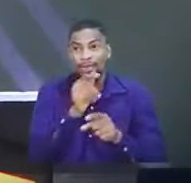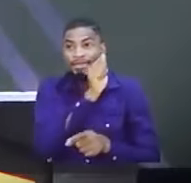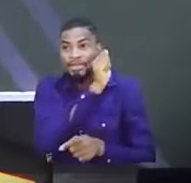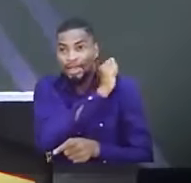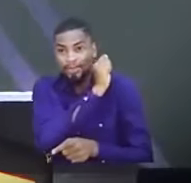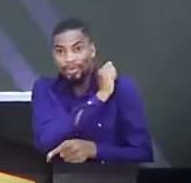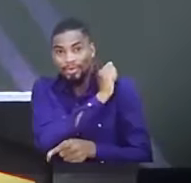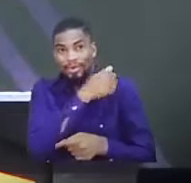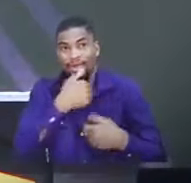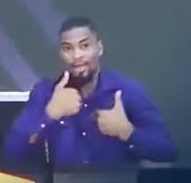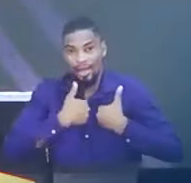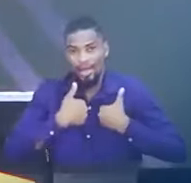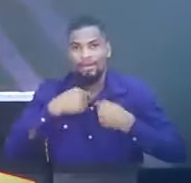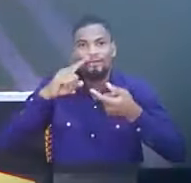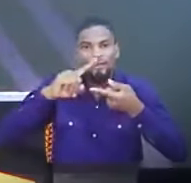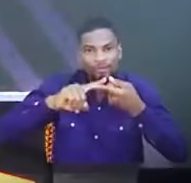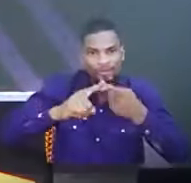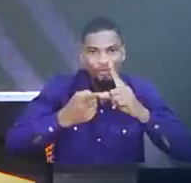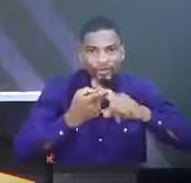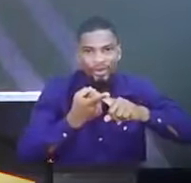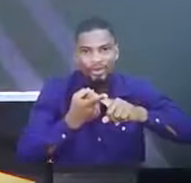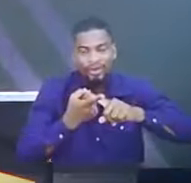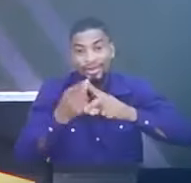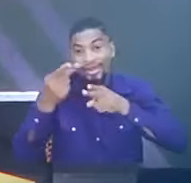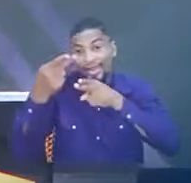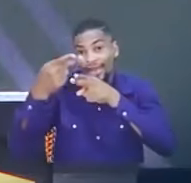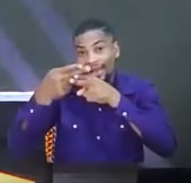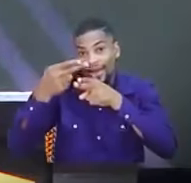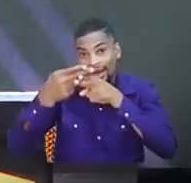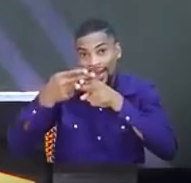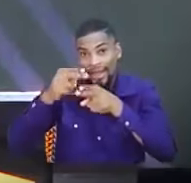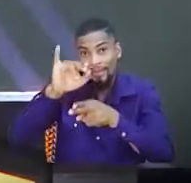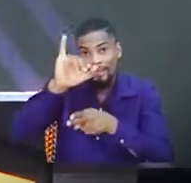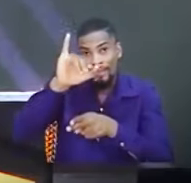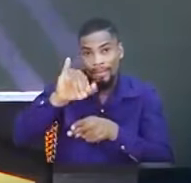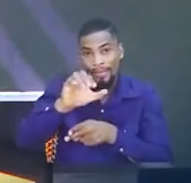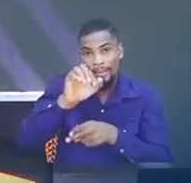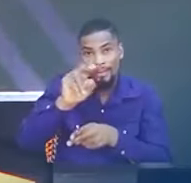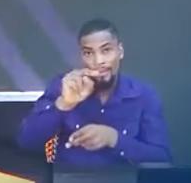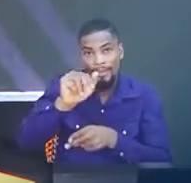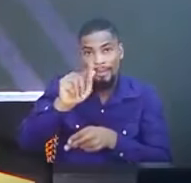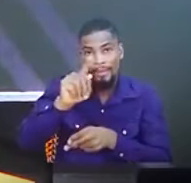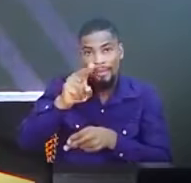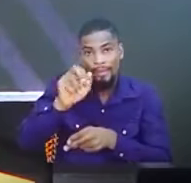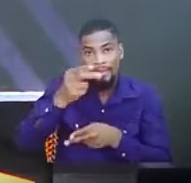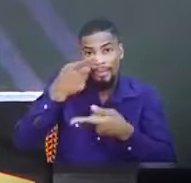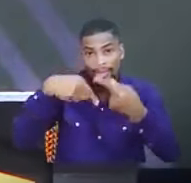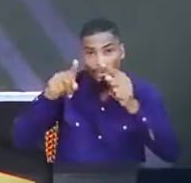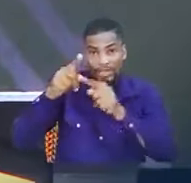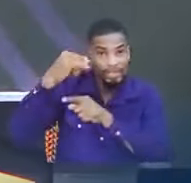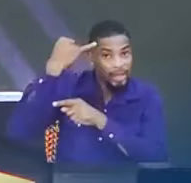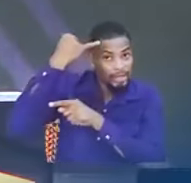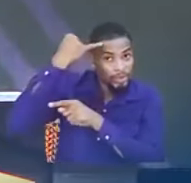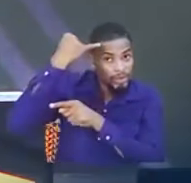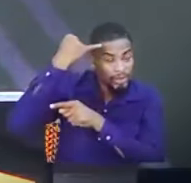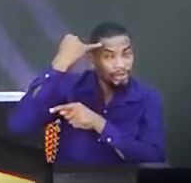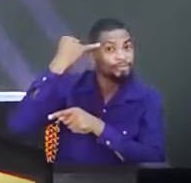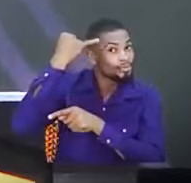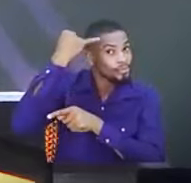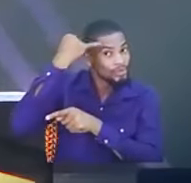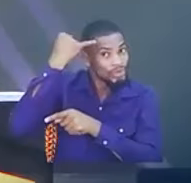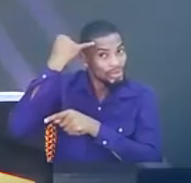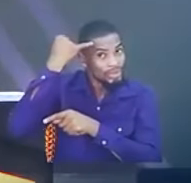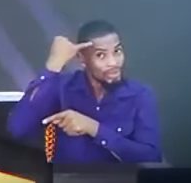a friend whose name was Jonadab, the son of Shimeah, David's brother.